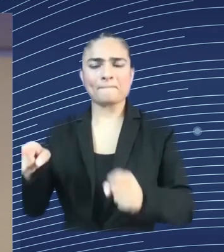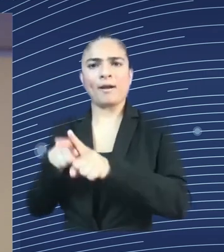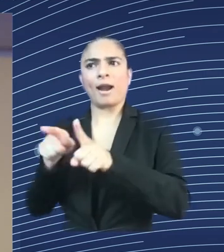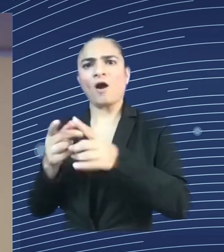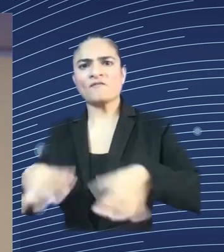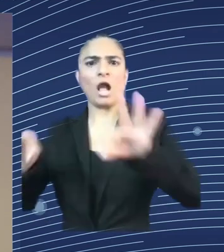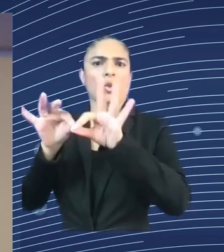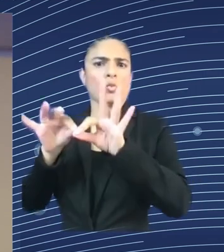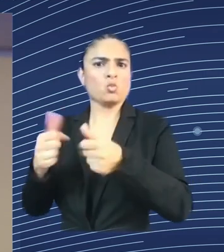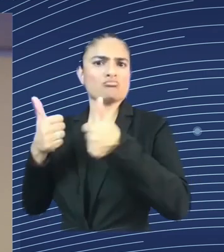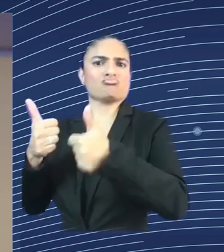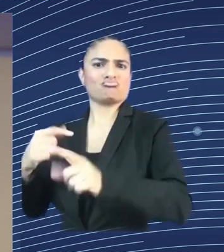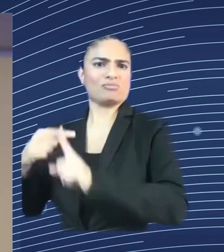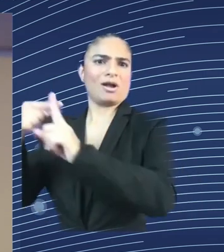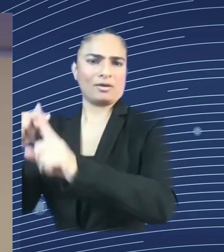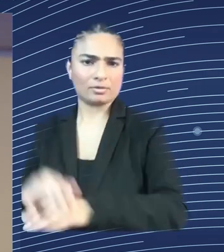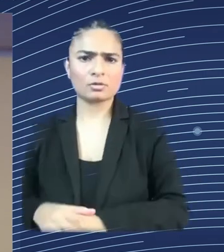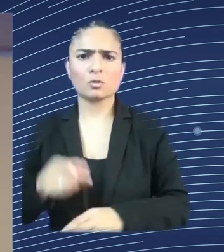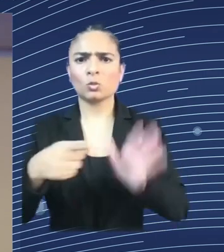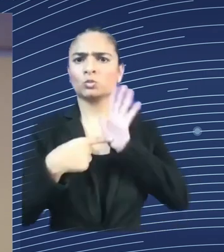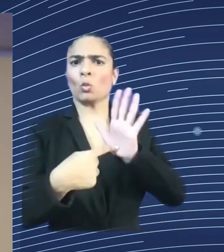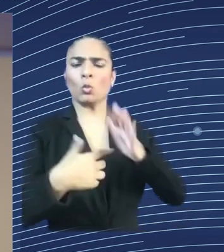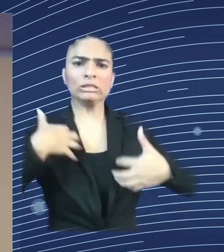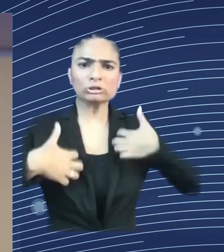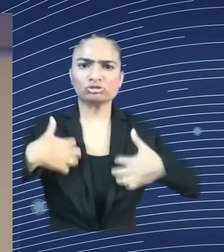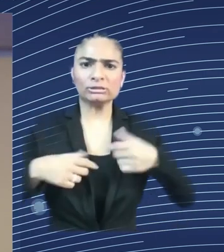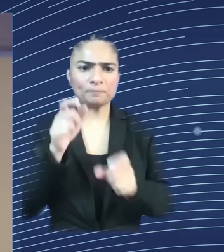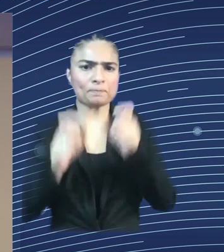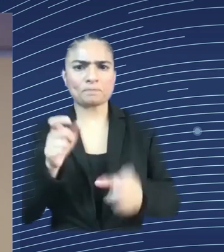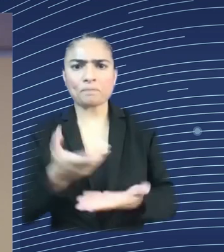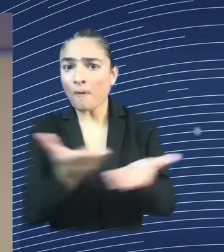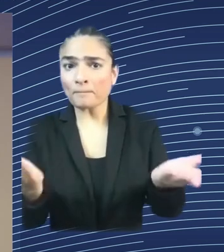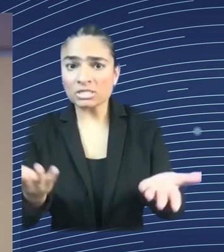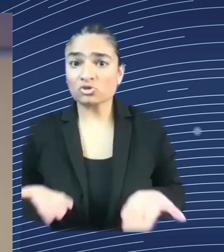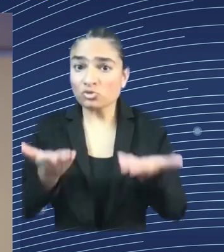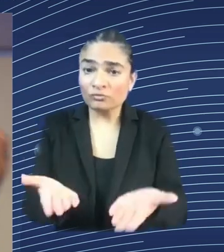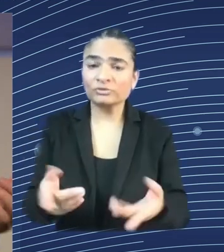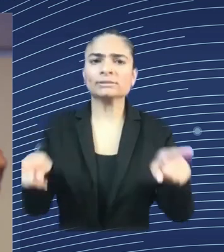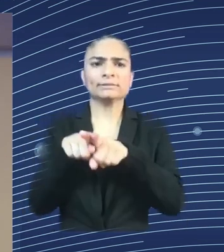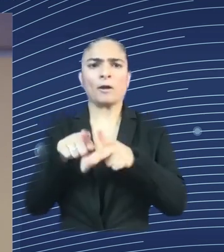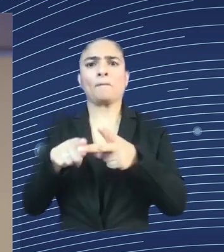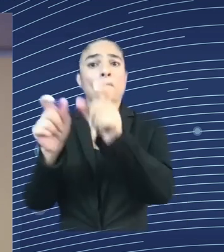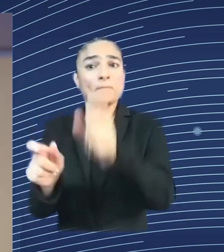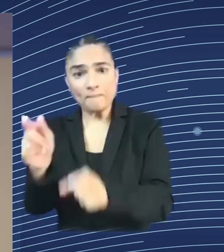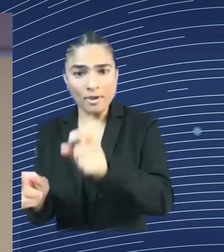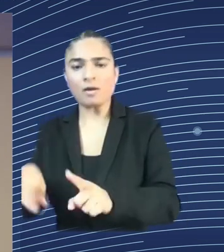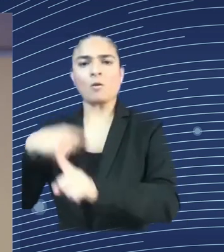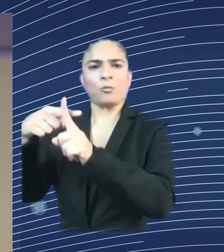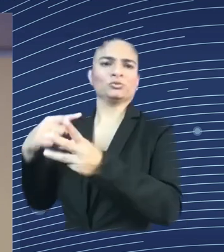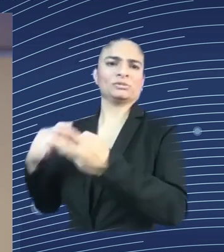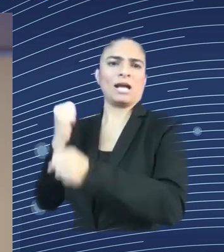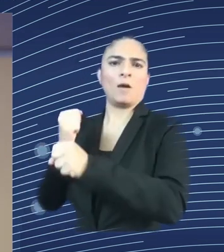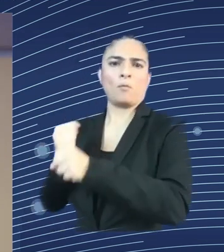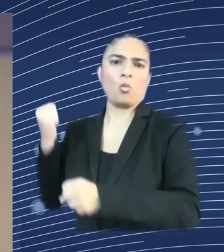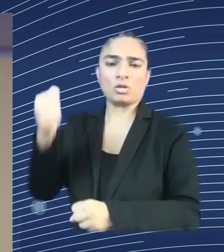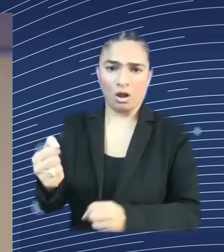And I think this is a more effective angle by showing them the added value on